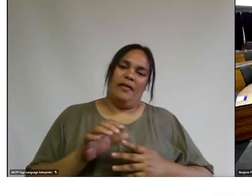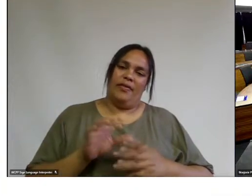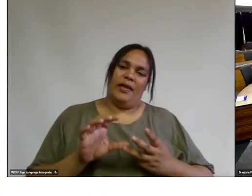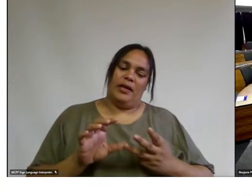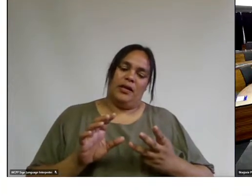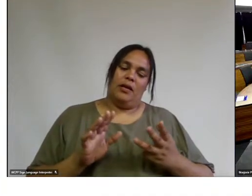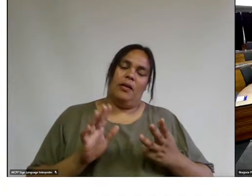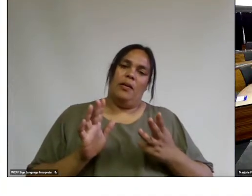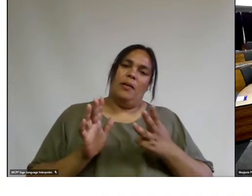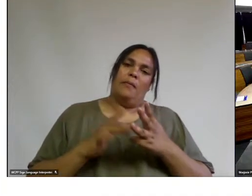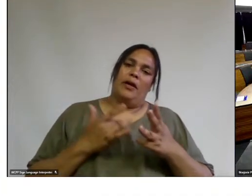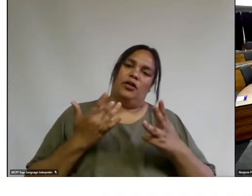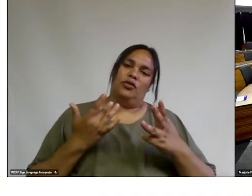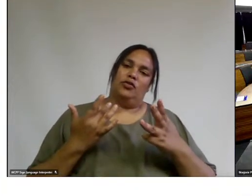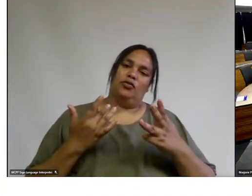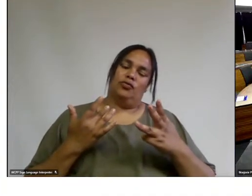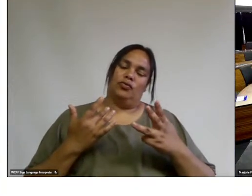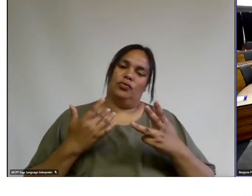page